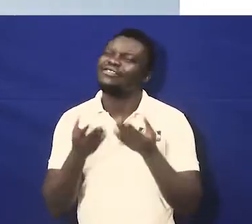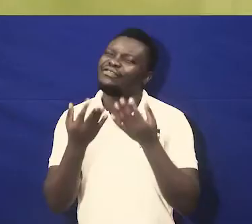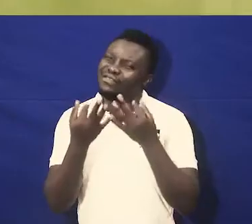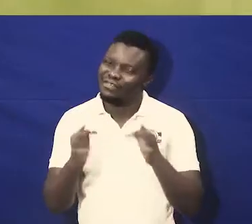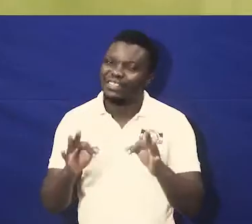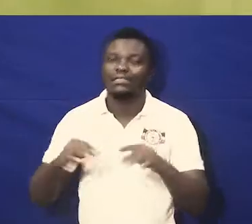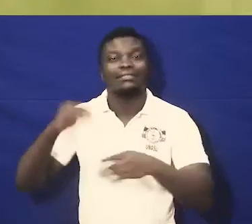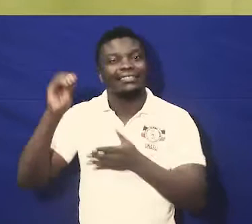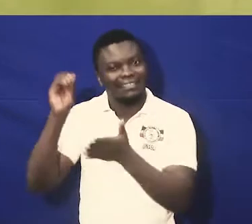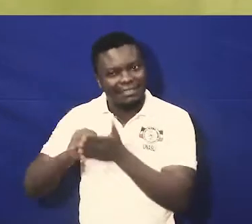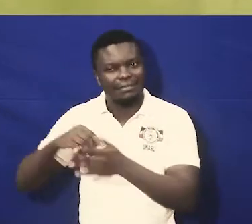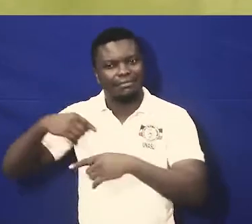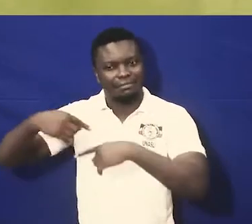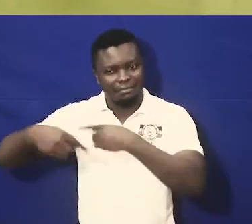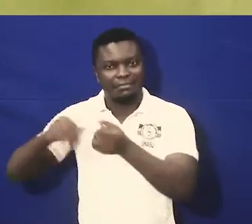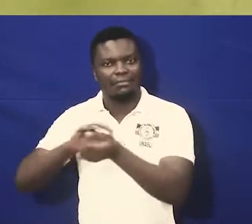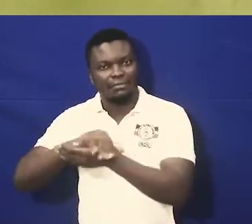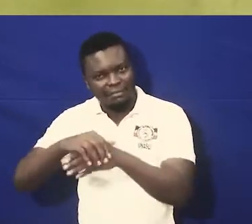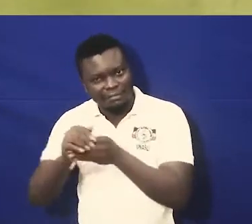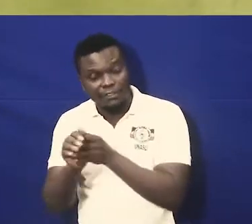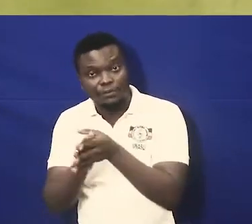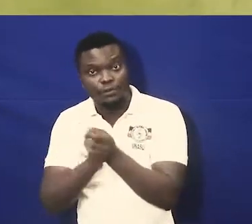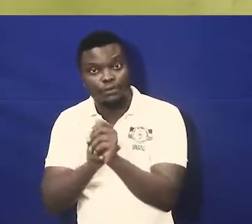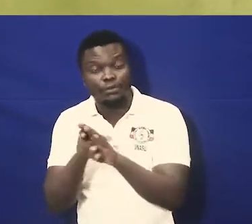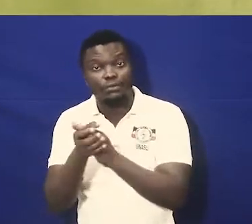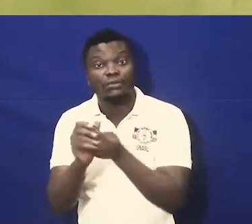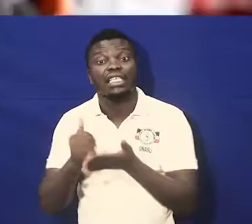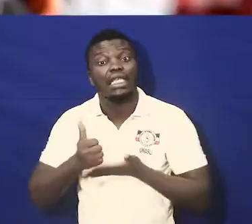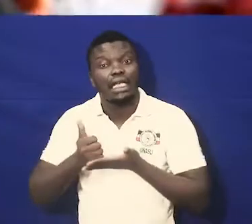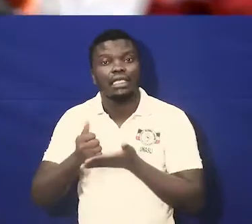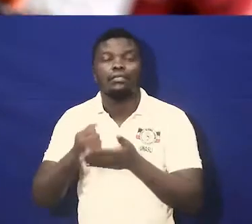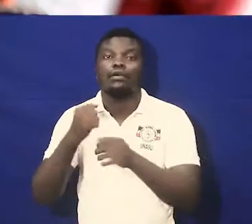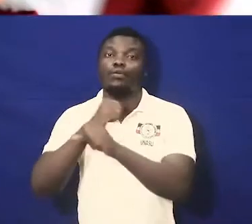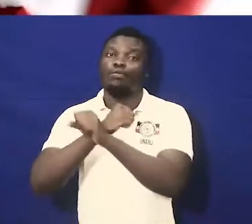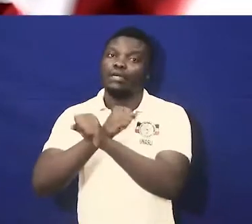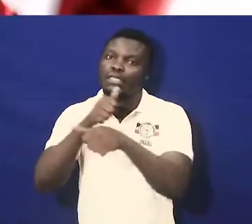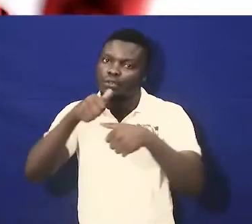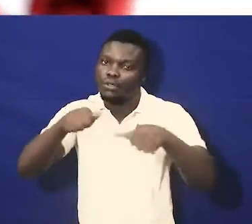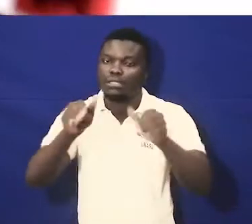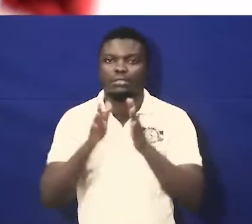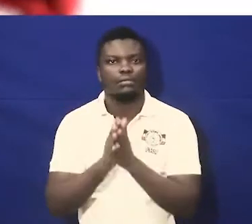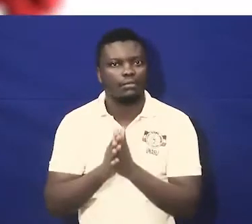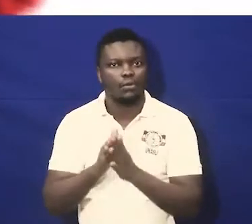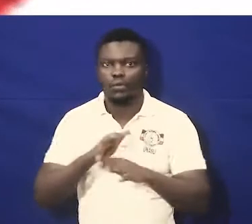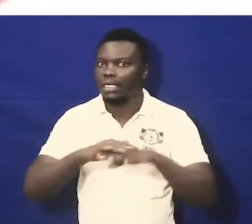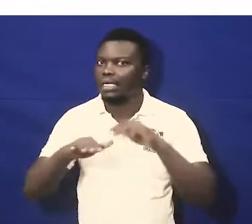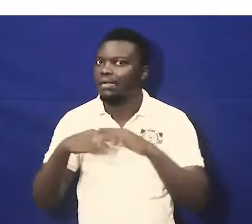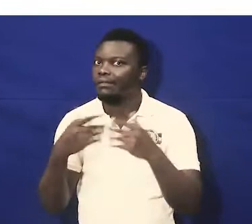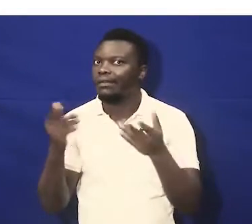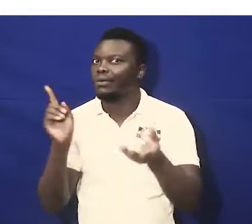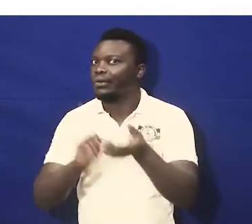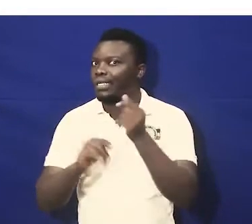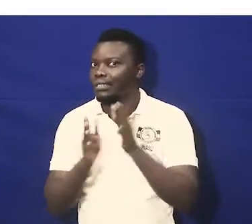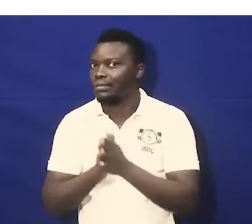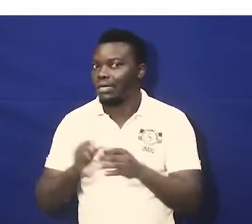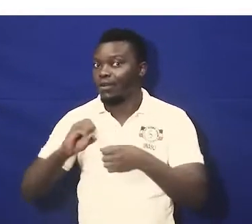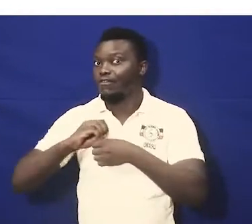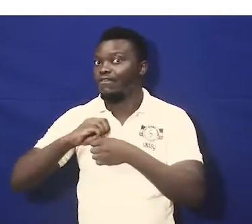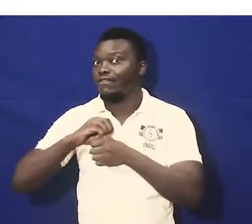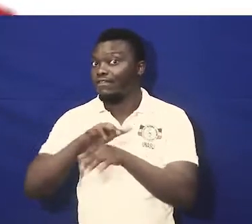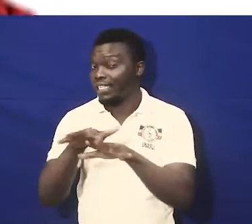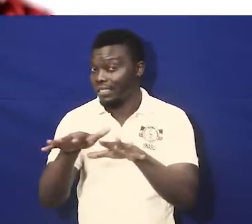again, such that you protect yourself from getting infected with the